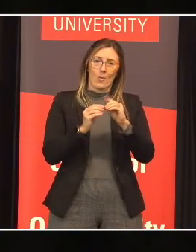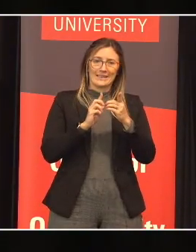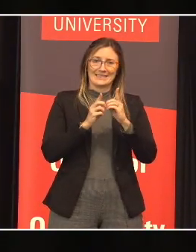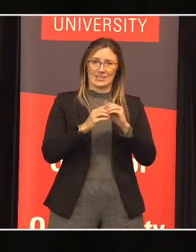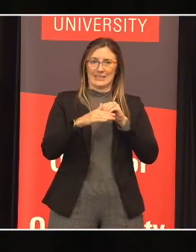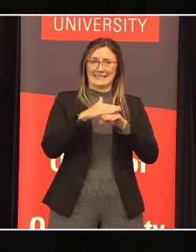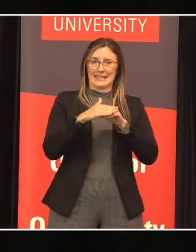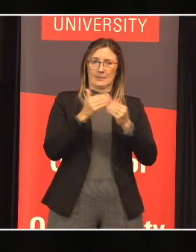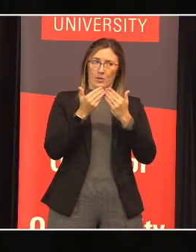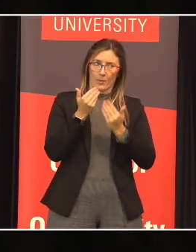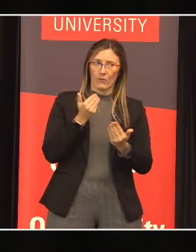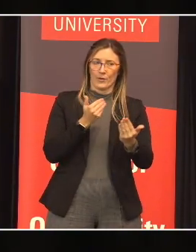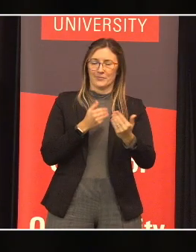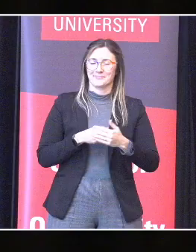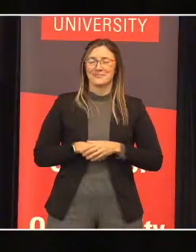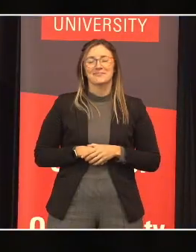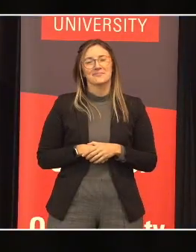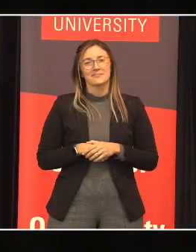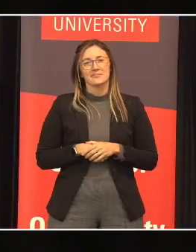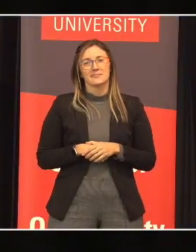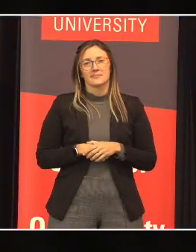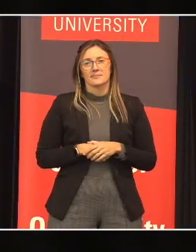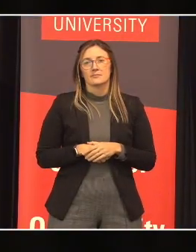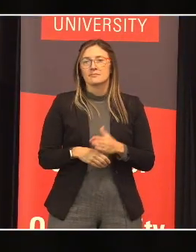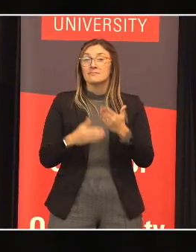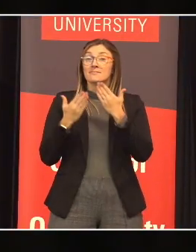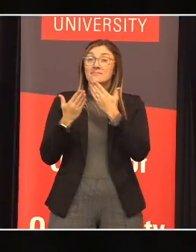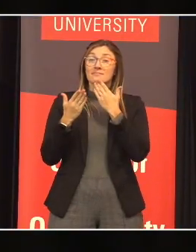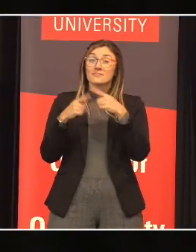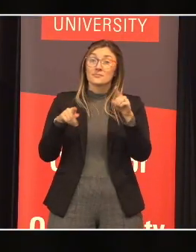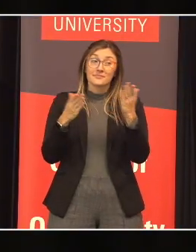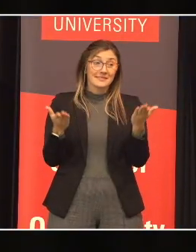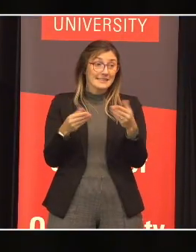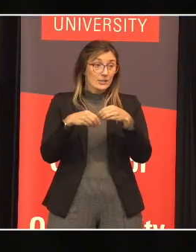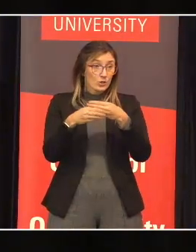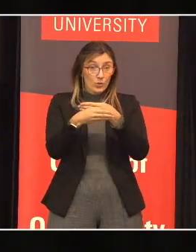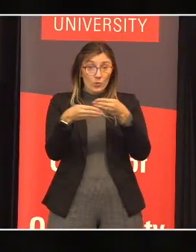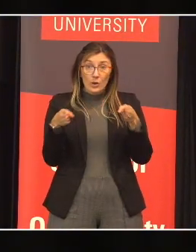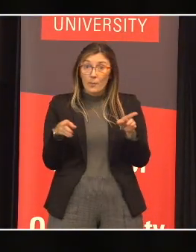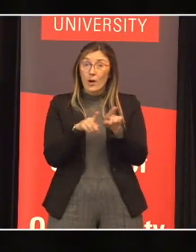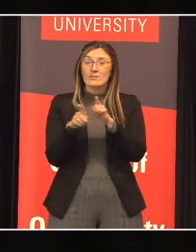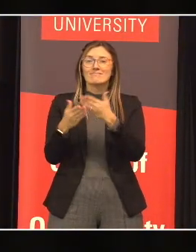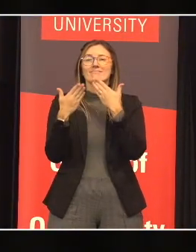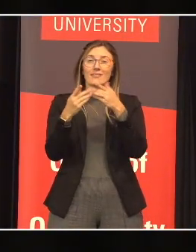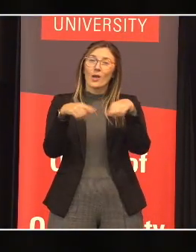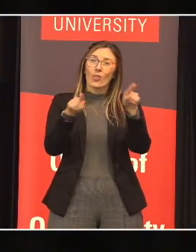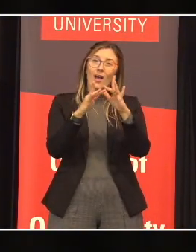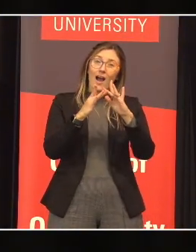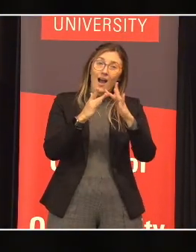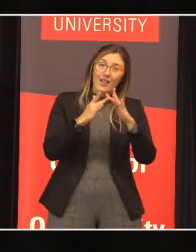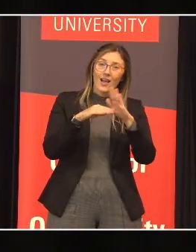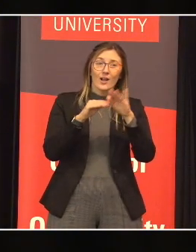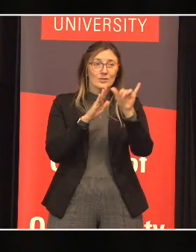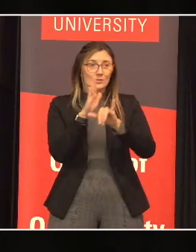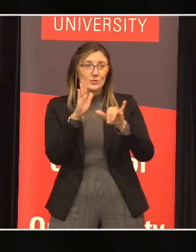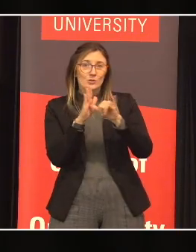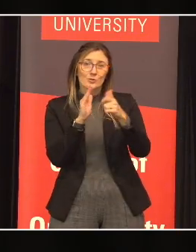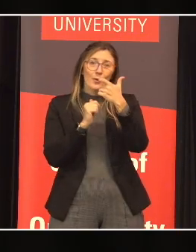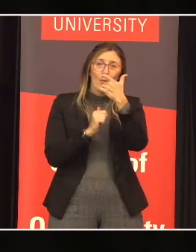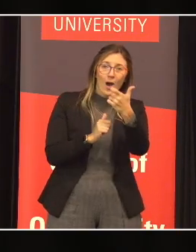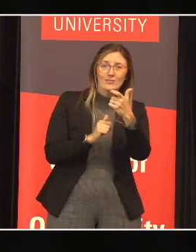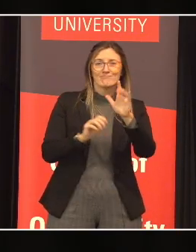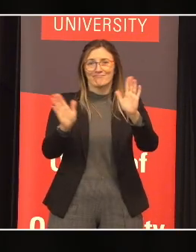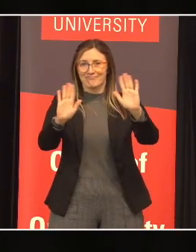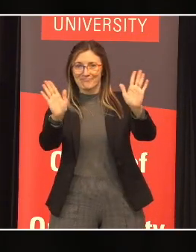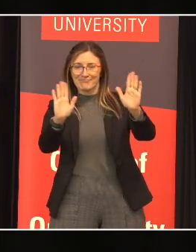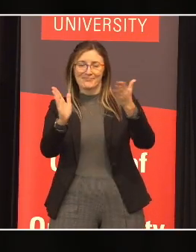moving forward. So I want to thank everyone here in the room, but also those of you online on YouTube channel